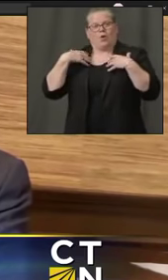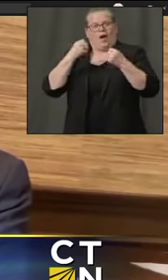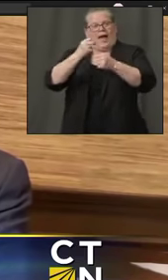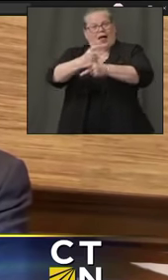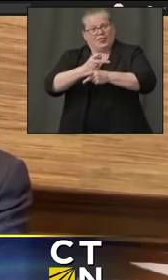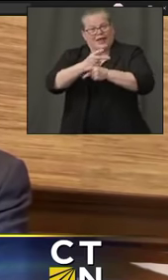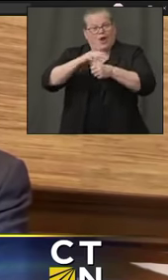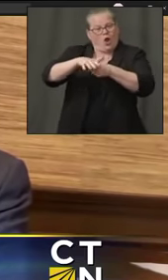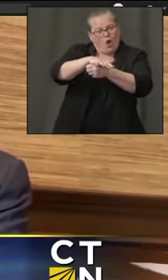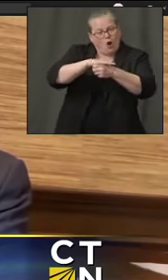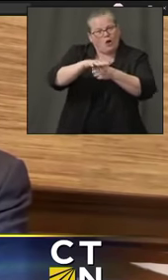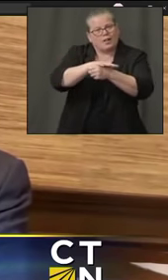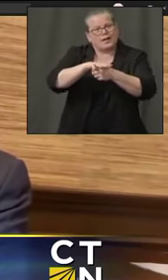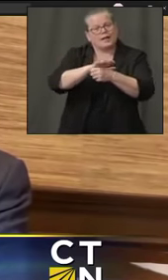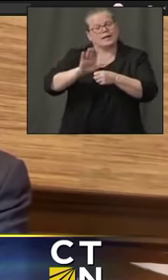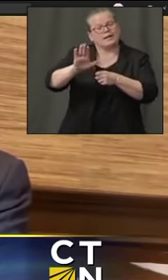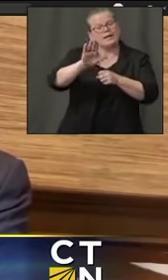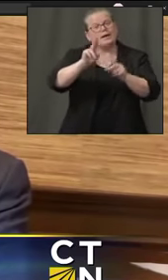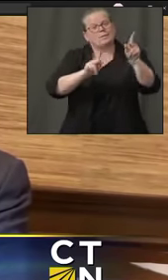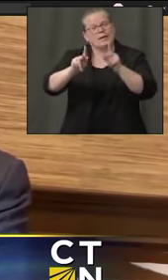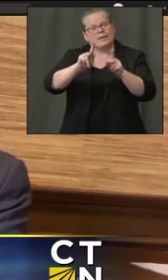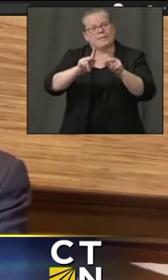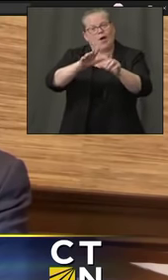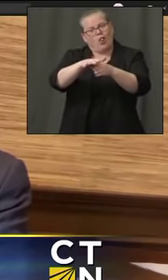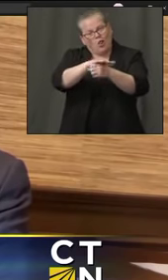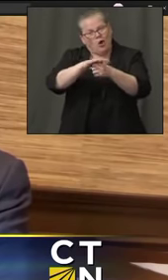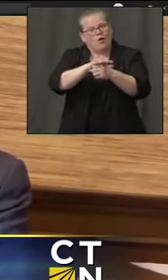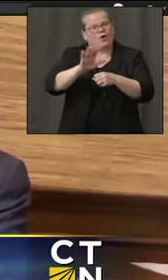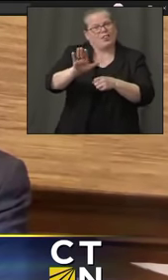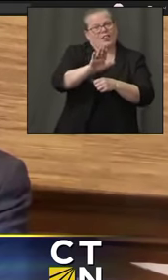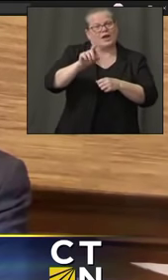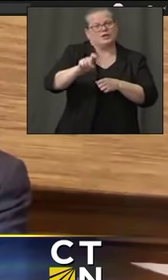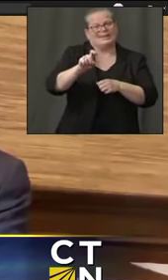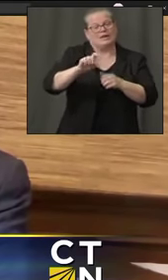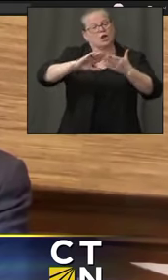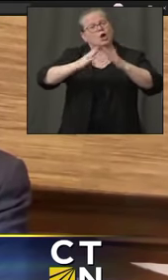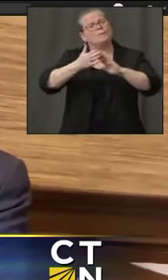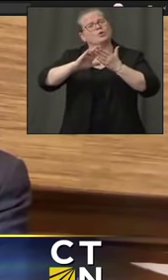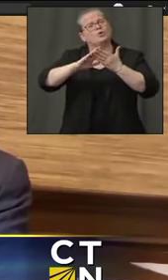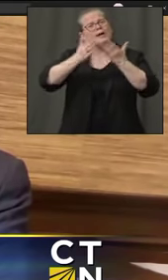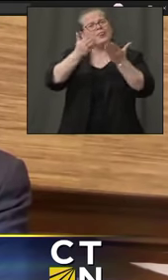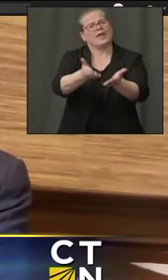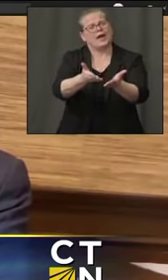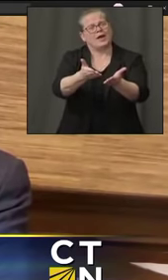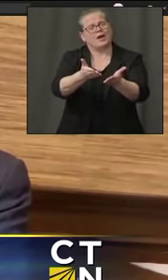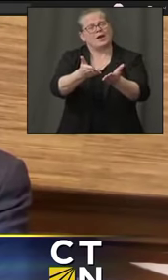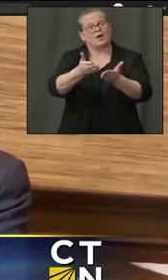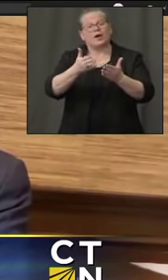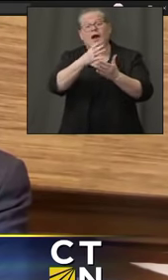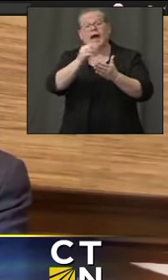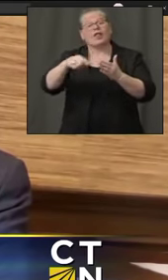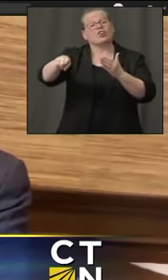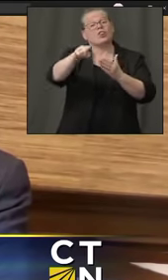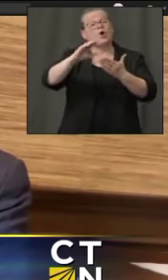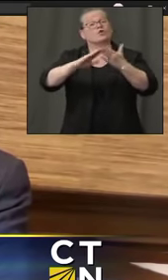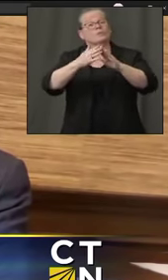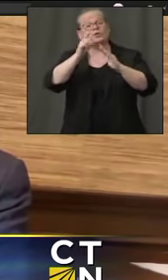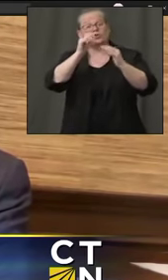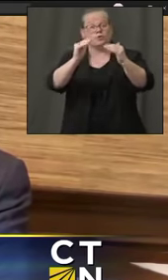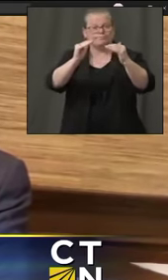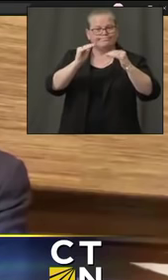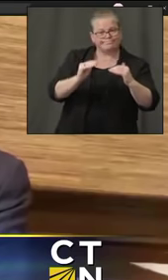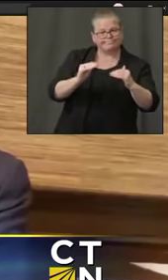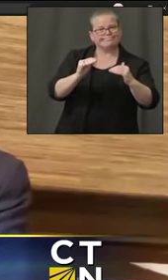and meet the need locally and be in the community and help also in the underserved communities, that's a valuable lesson that we are